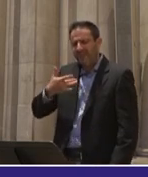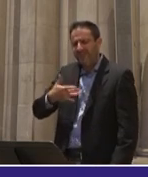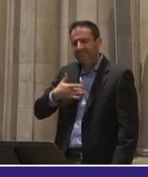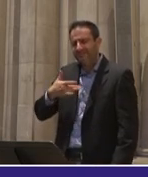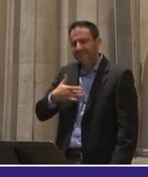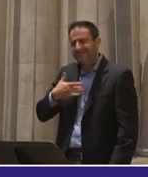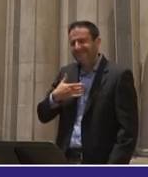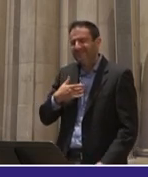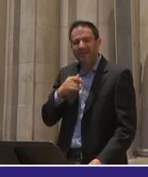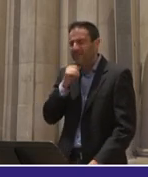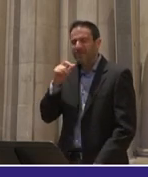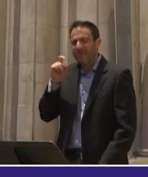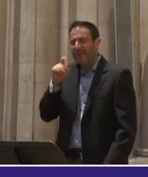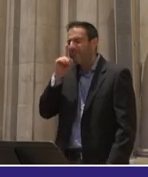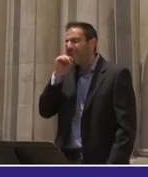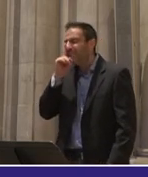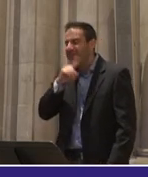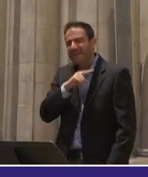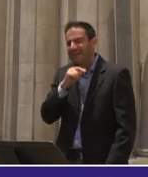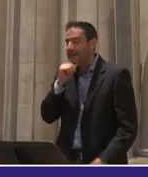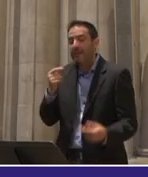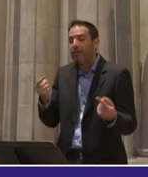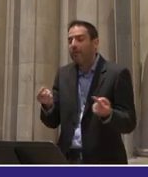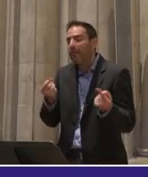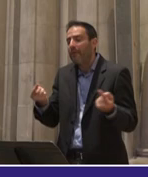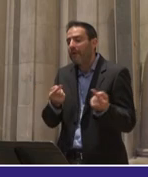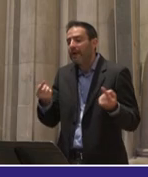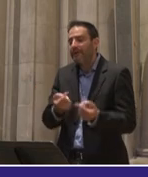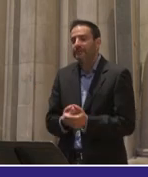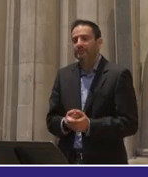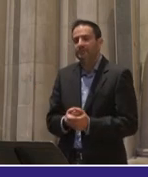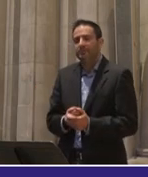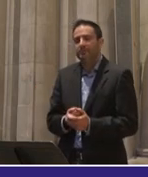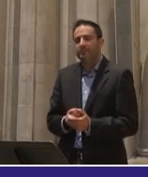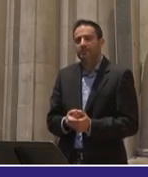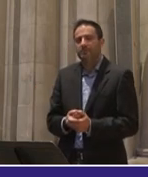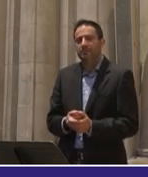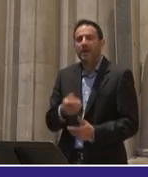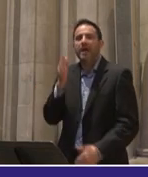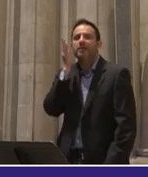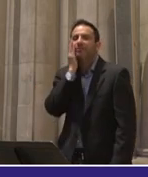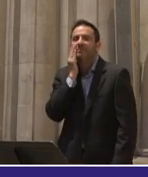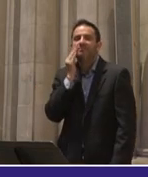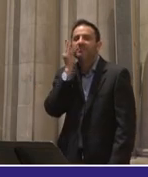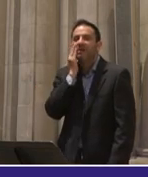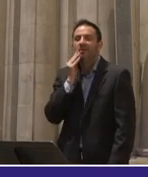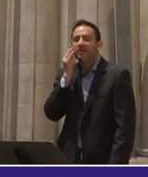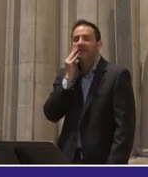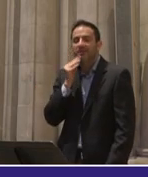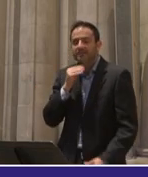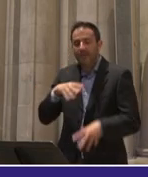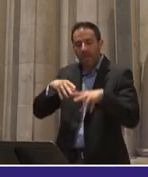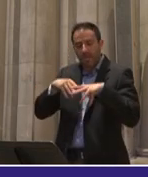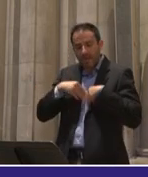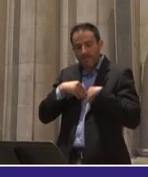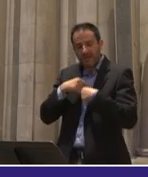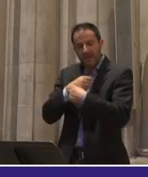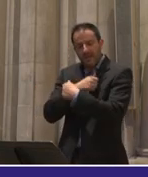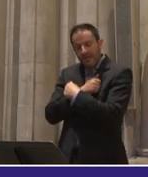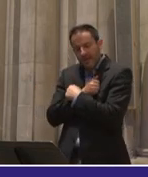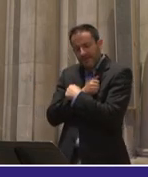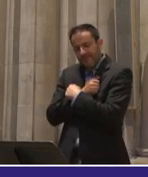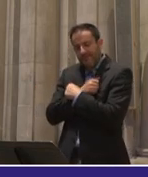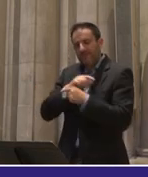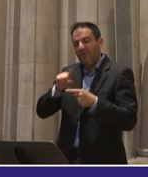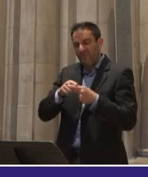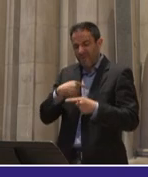don't need to pretend it doesn't hurt, and simply to experience receiving love when we're